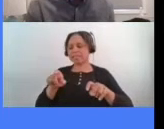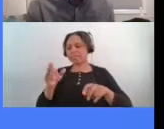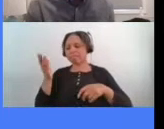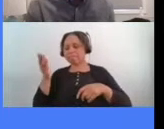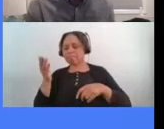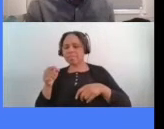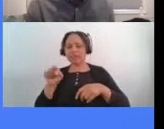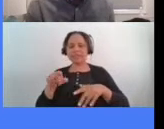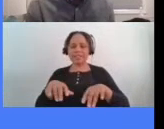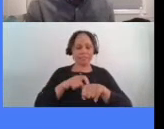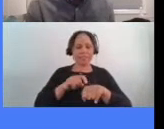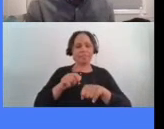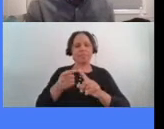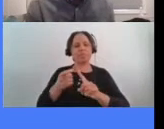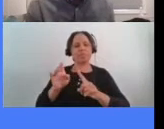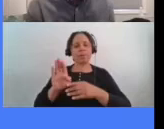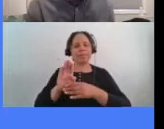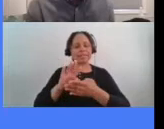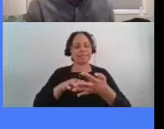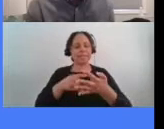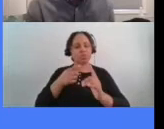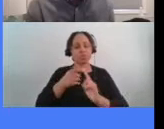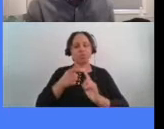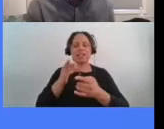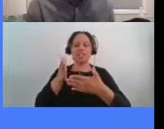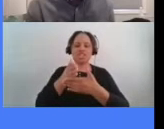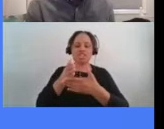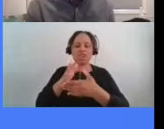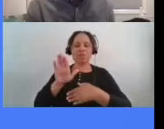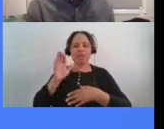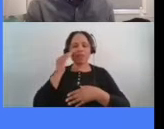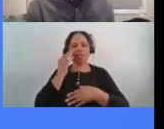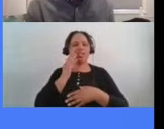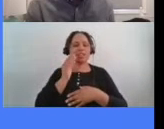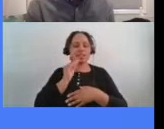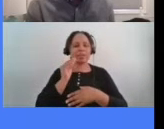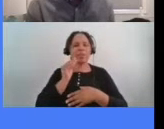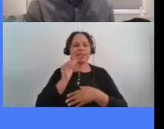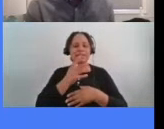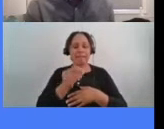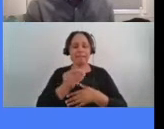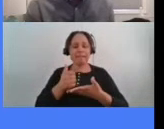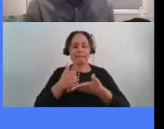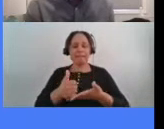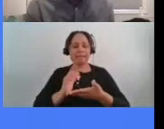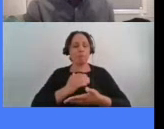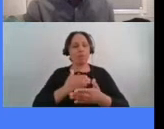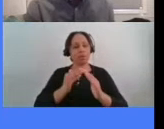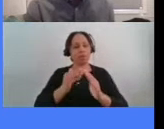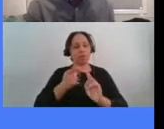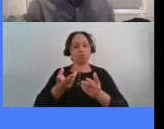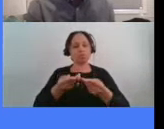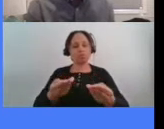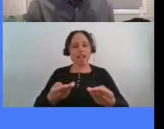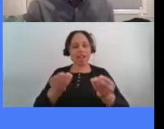schedules to share their wealth of knowledge and their experience, and again, to be a resource to our community, to provide some education